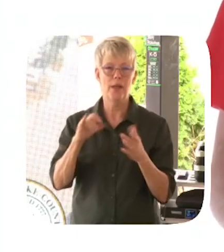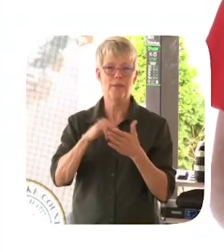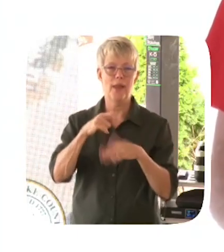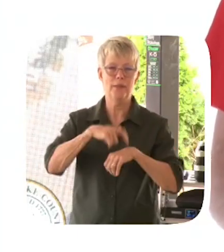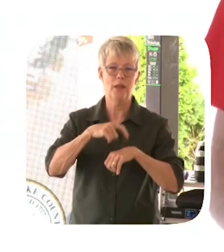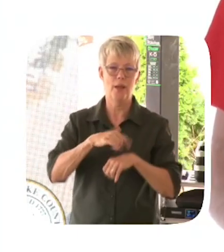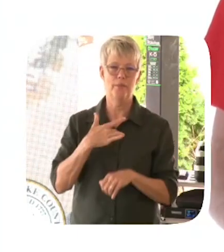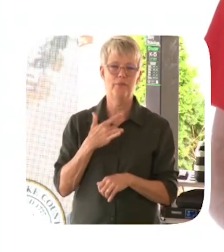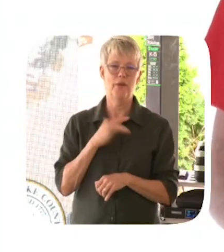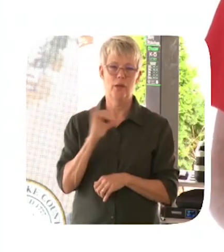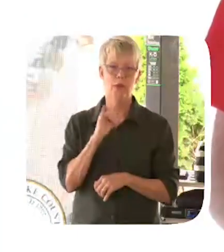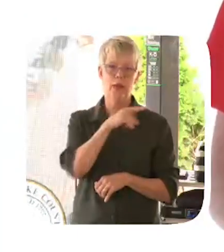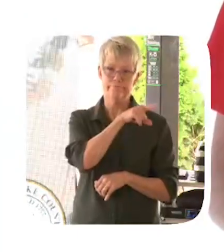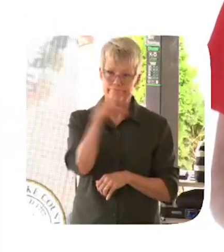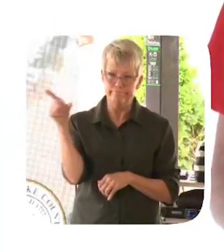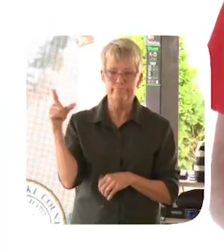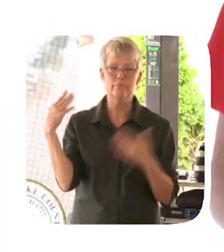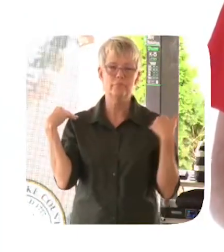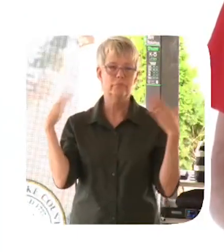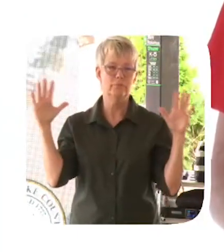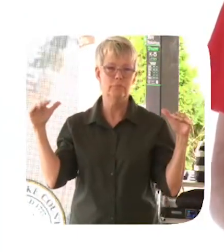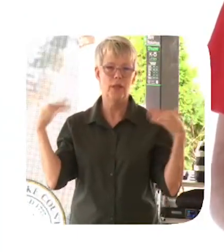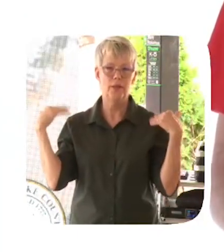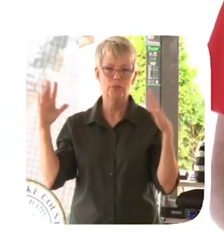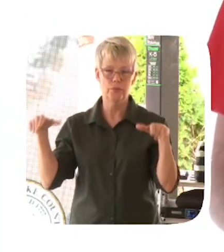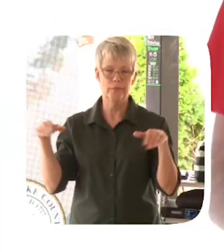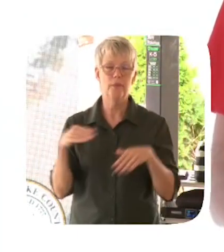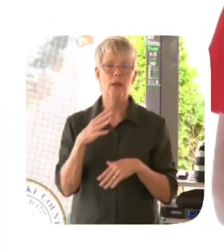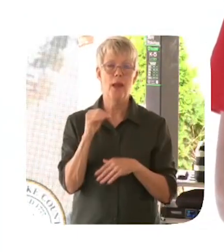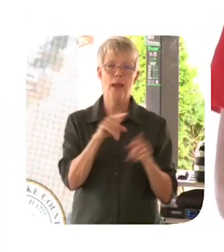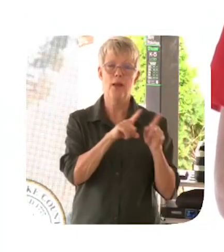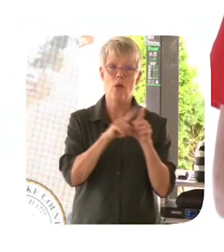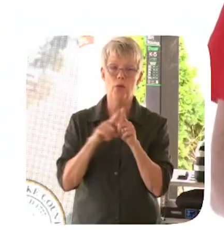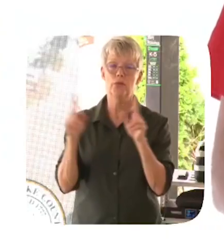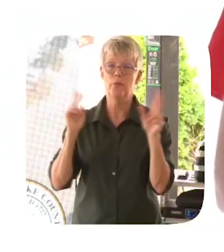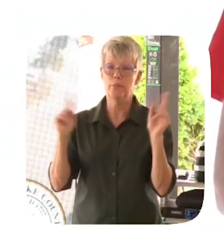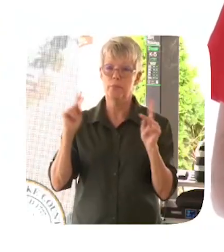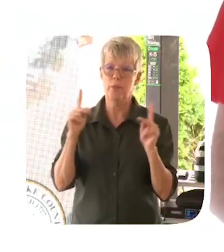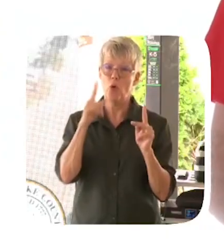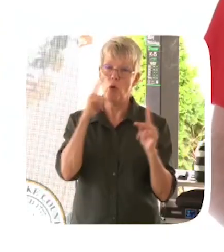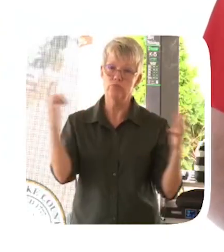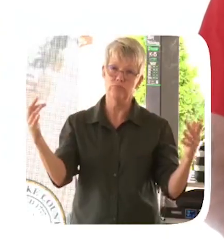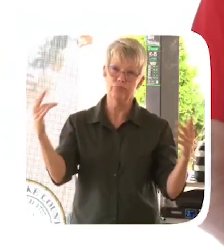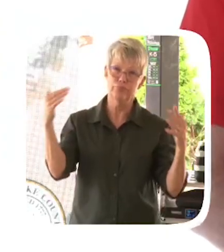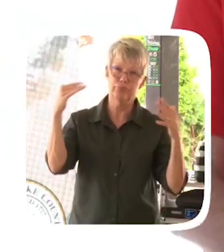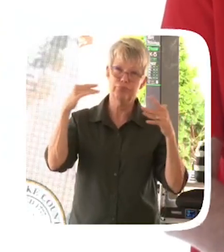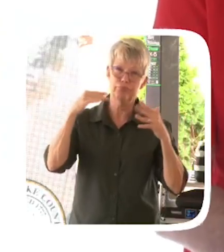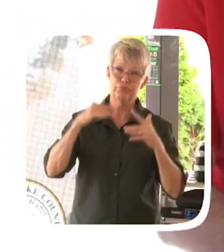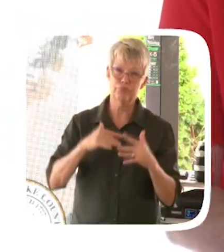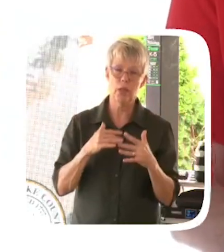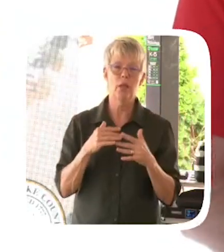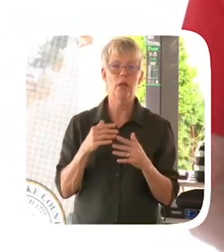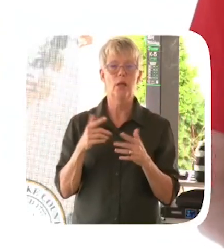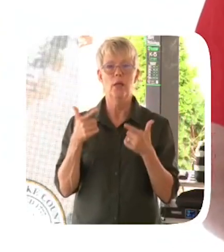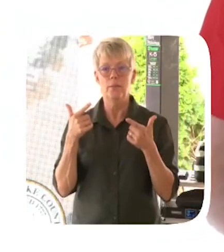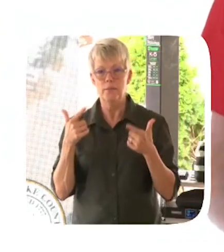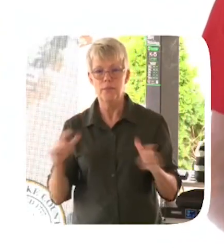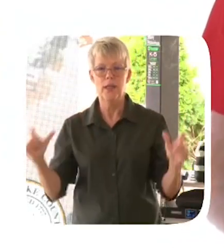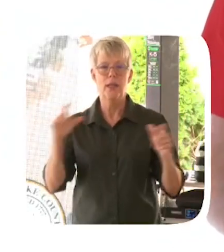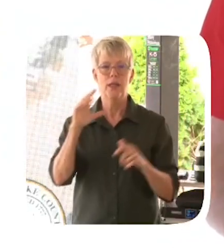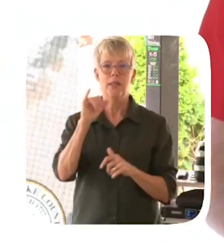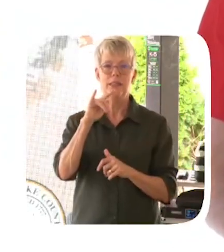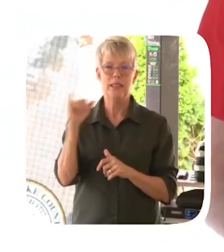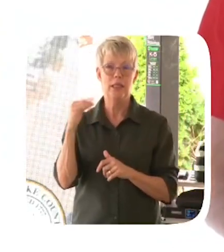were. In addition to help coming from individuals in our community, we also saw a tremendous response from our City of